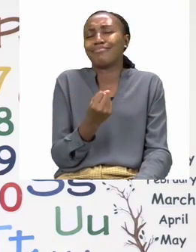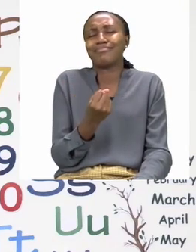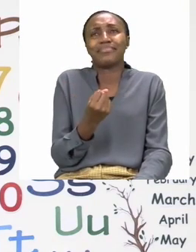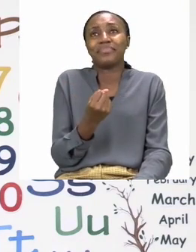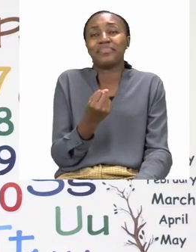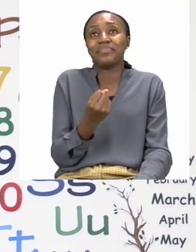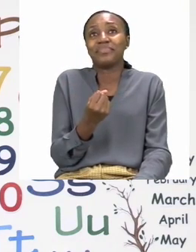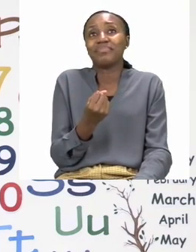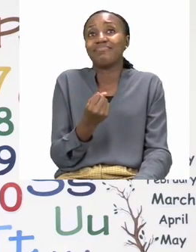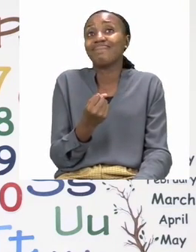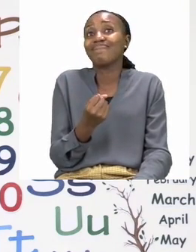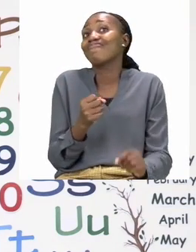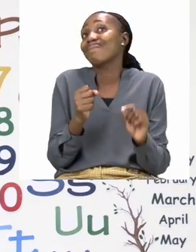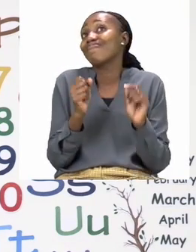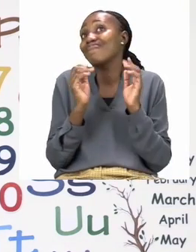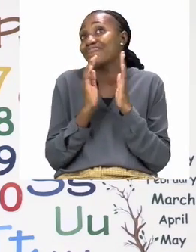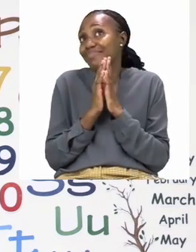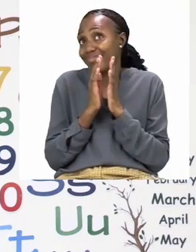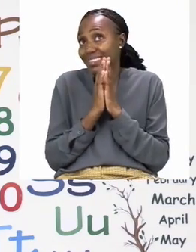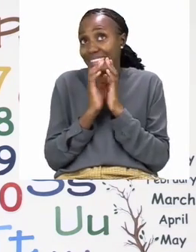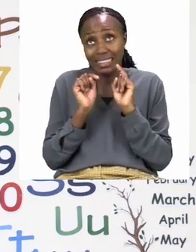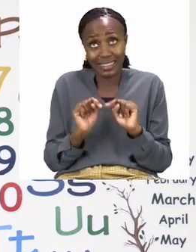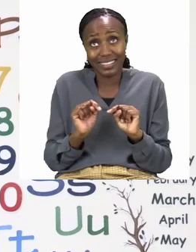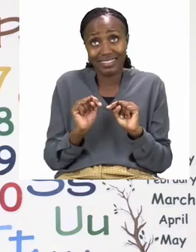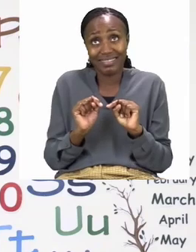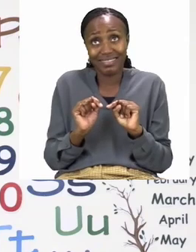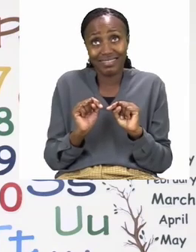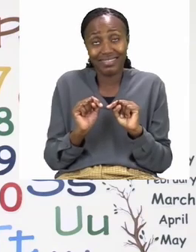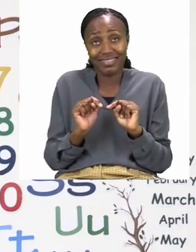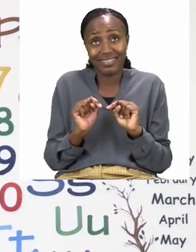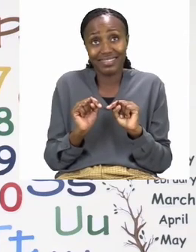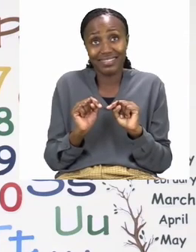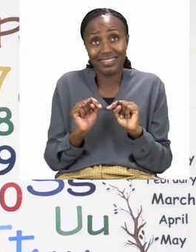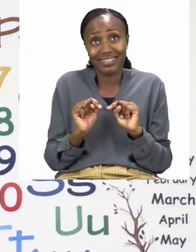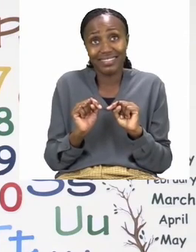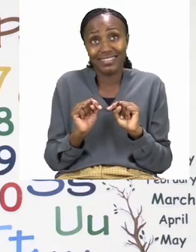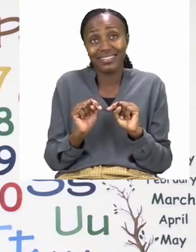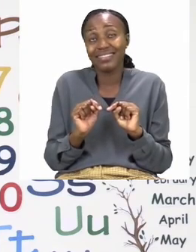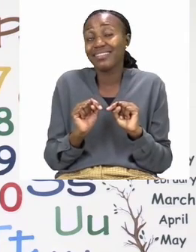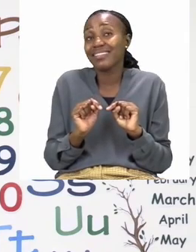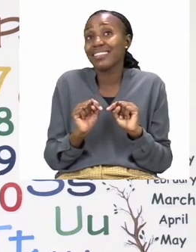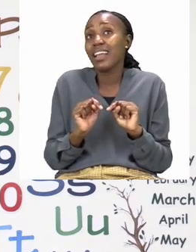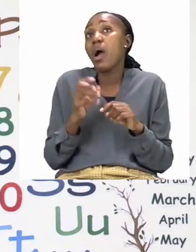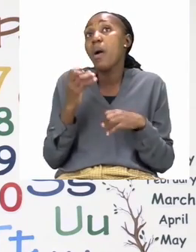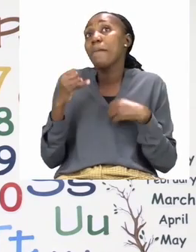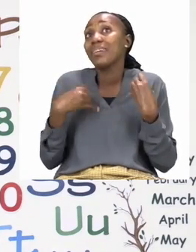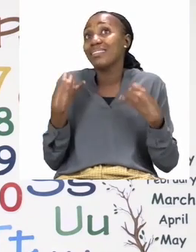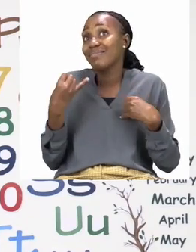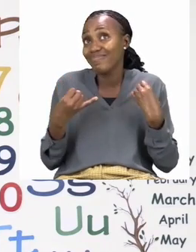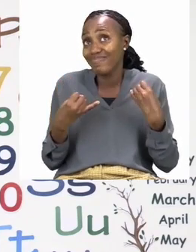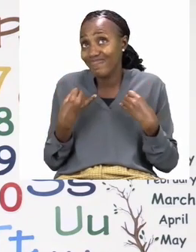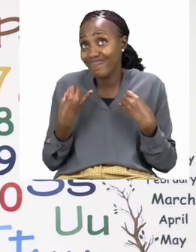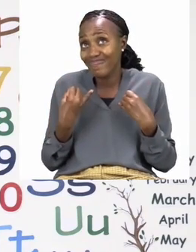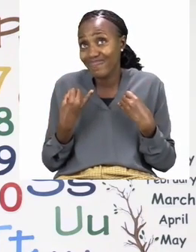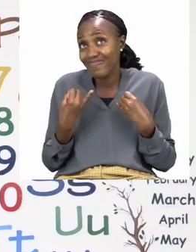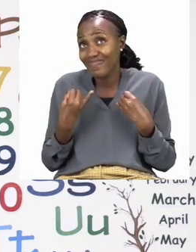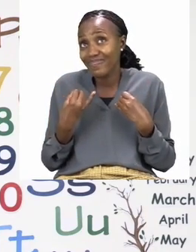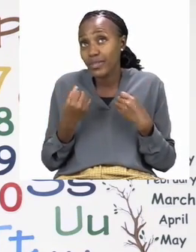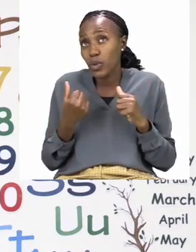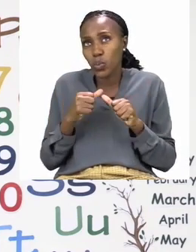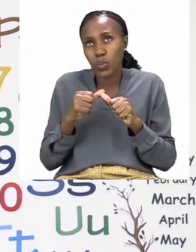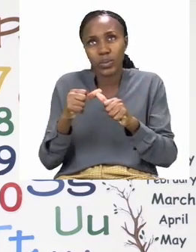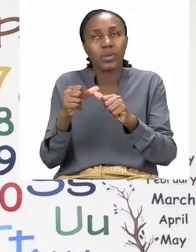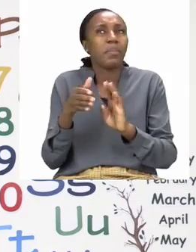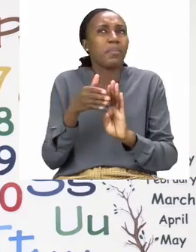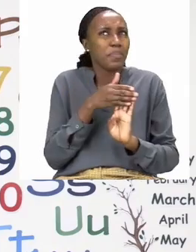you help me say goodbye to our friends today? All right. Now have fun, everyone, and stay safe.